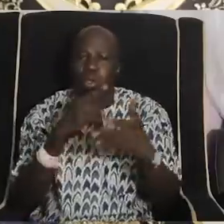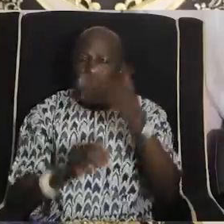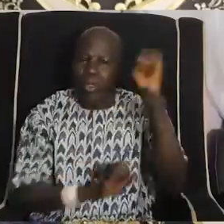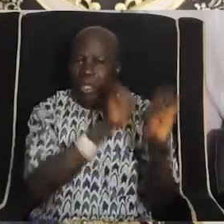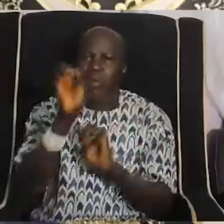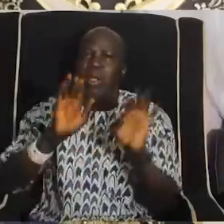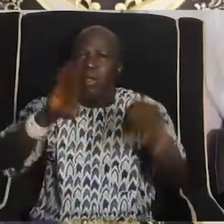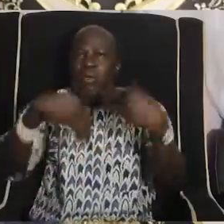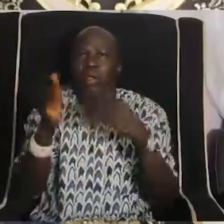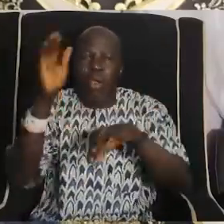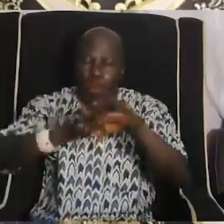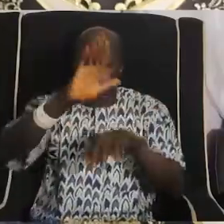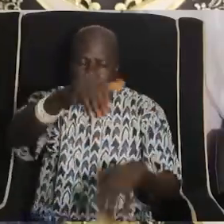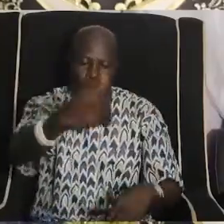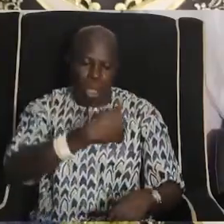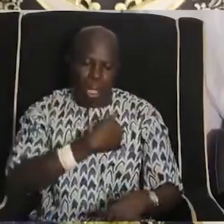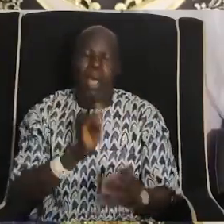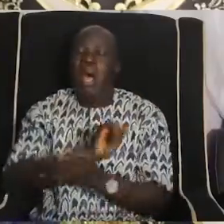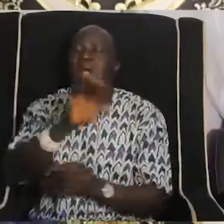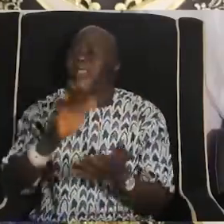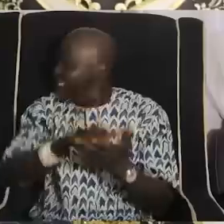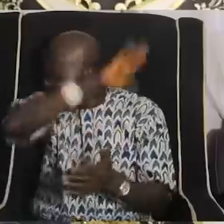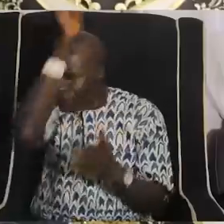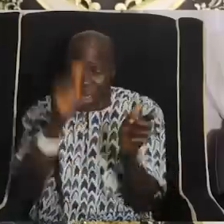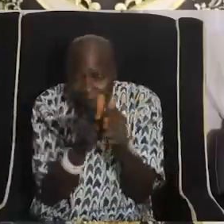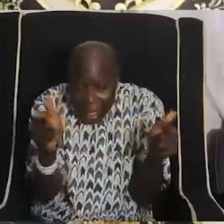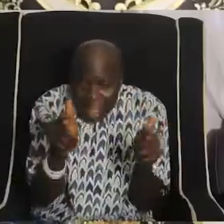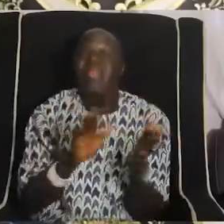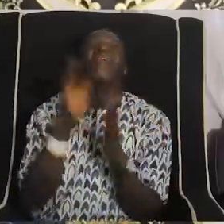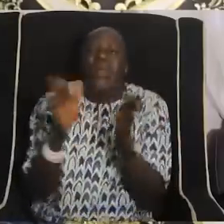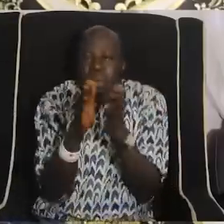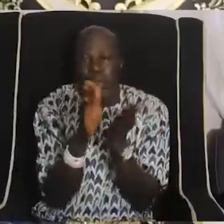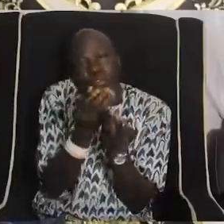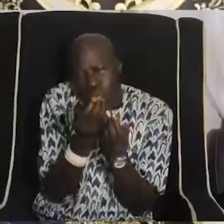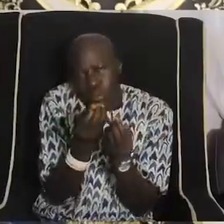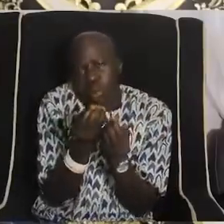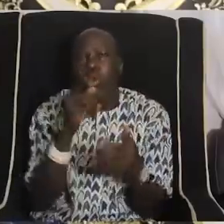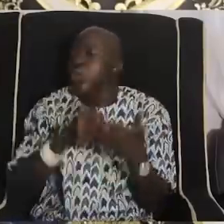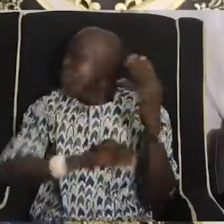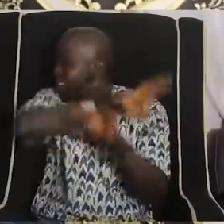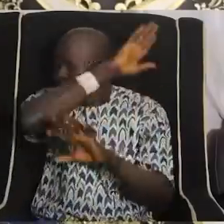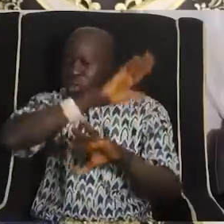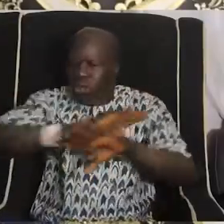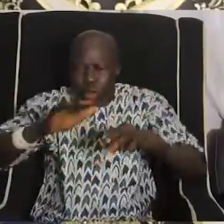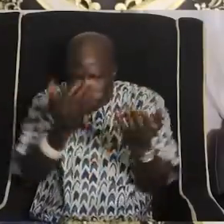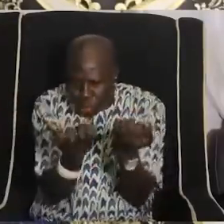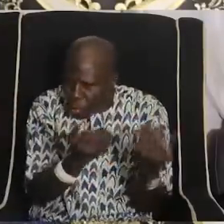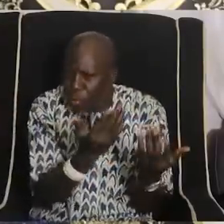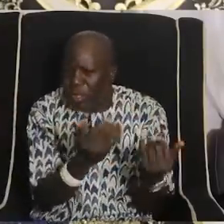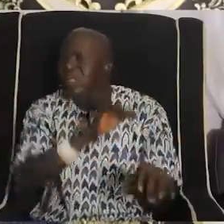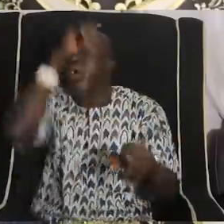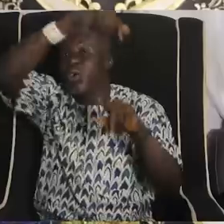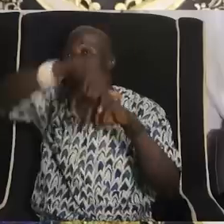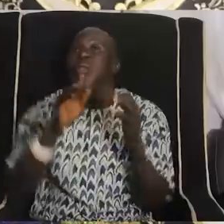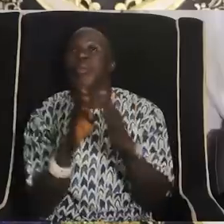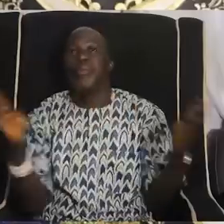Whatever God has laid in your heart, gift is not too small nor big. Don't wait until when